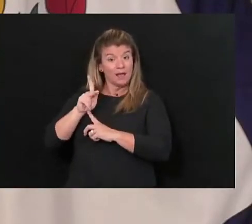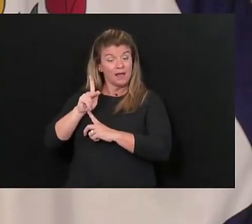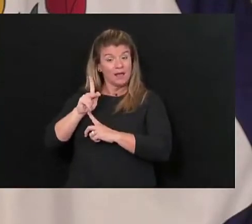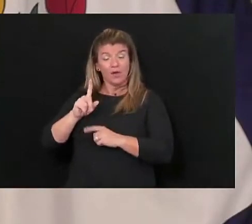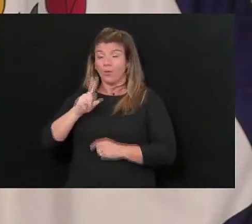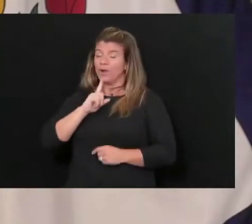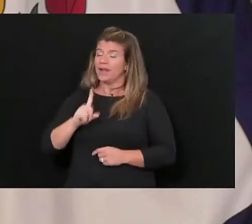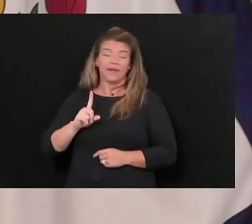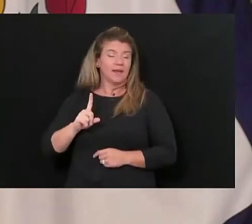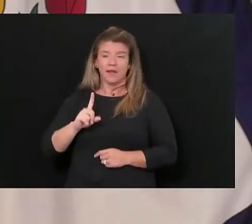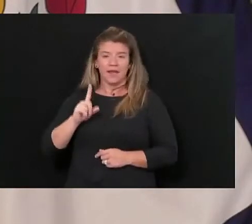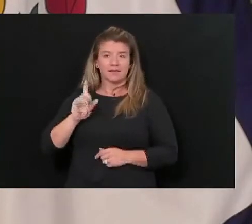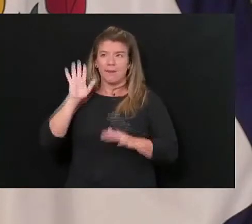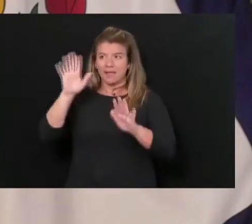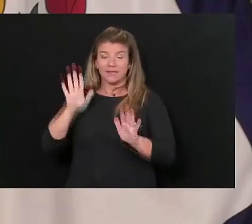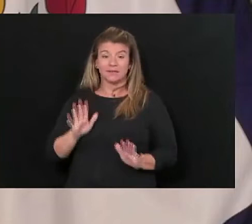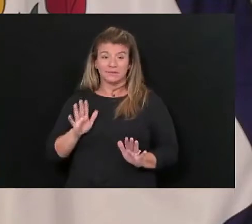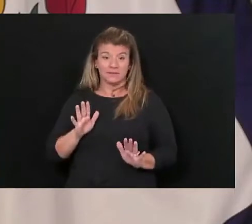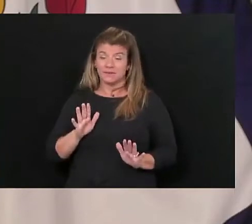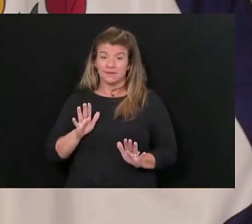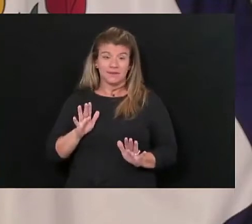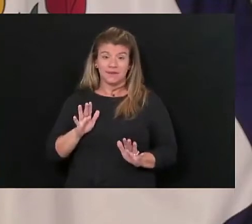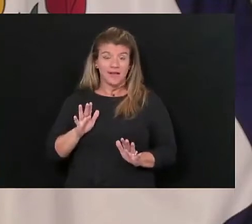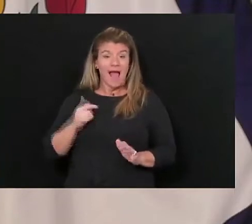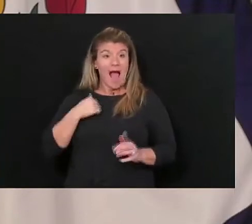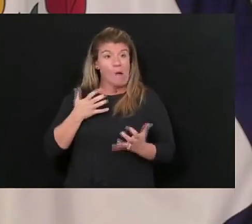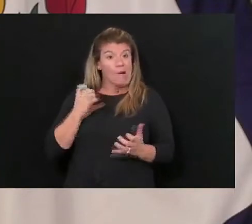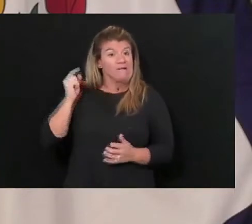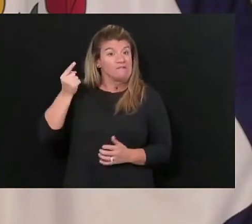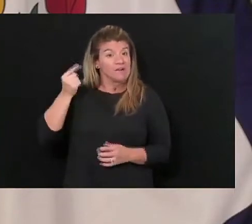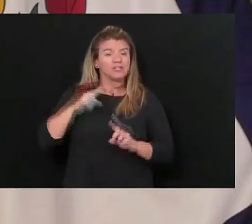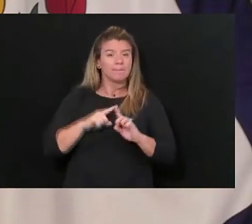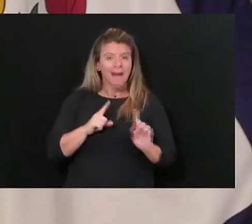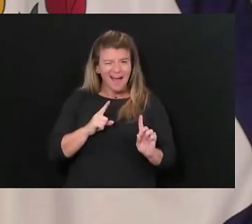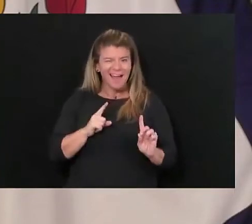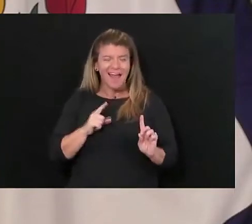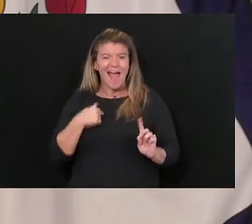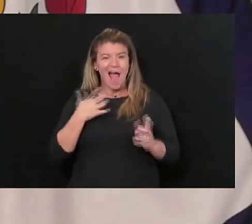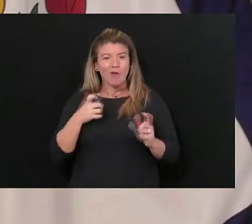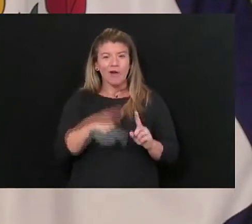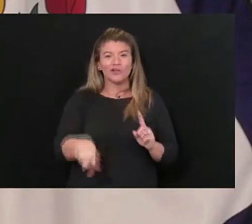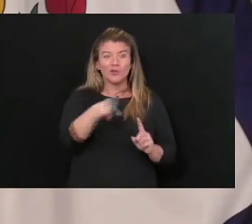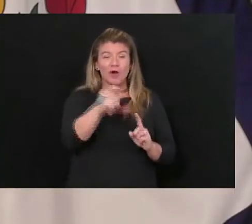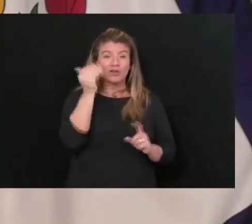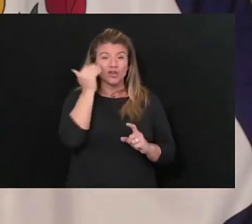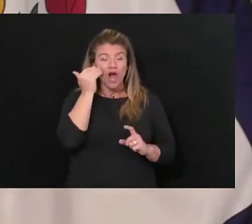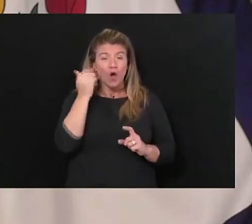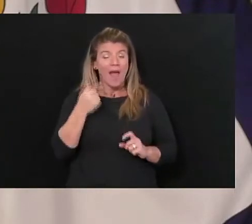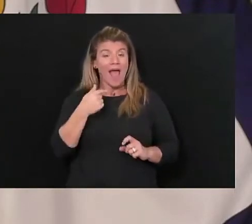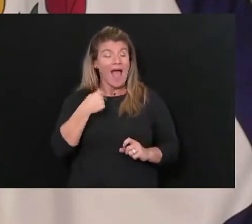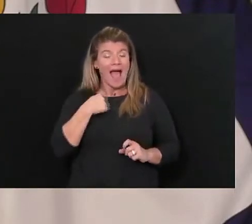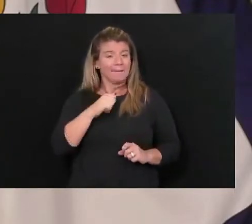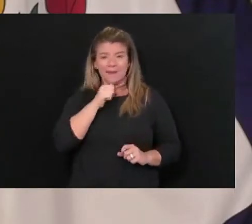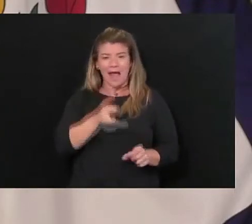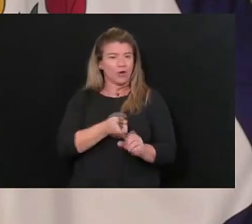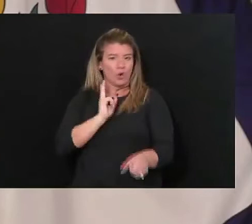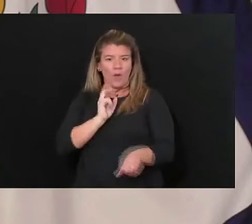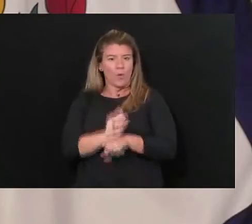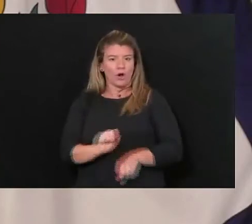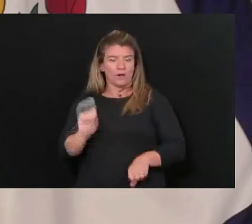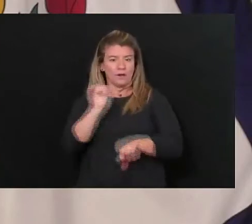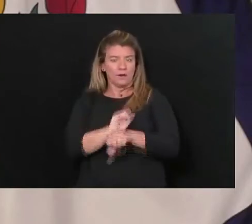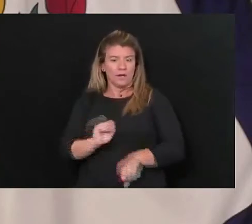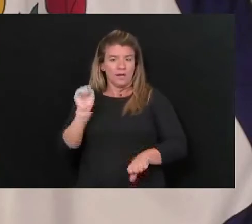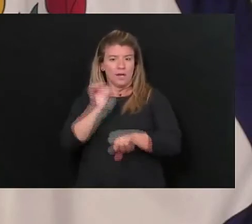happier is to be first, but at the same time, I want everybody to know we're not going to quit digging until every